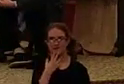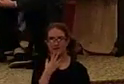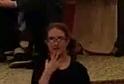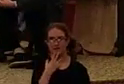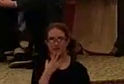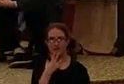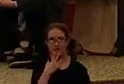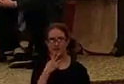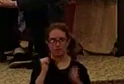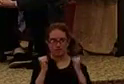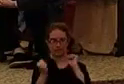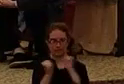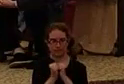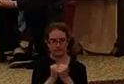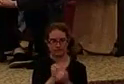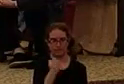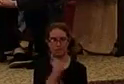He'd pin him down and hold him.